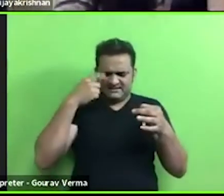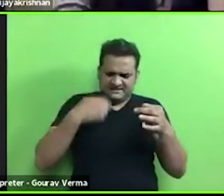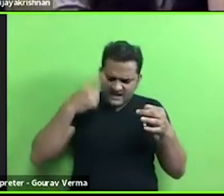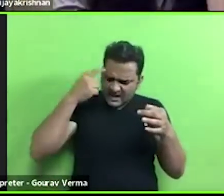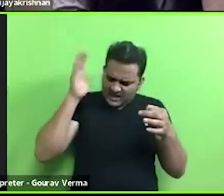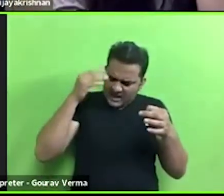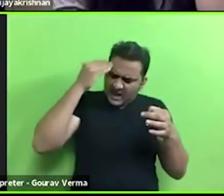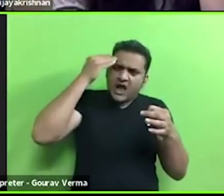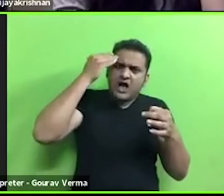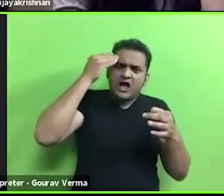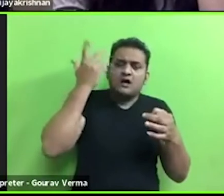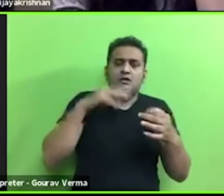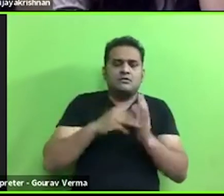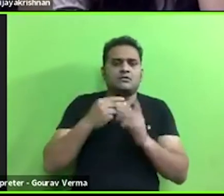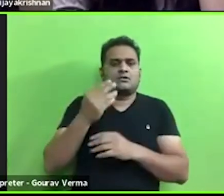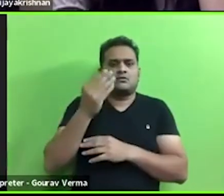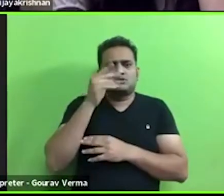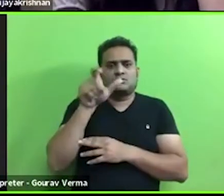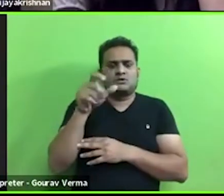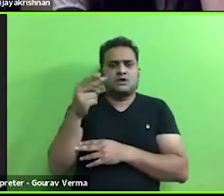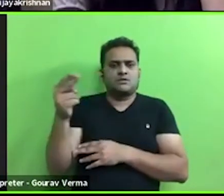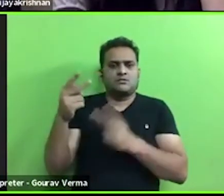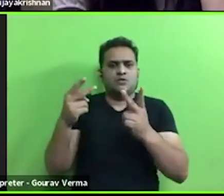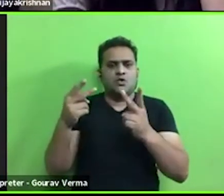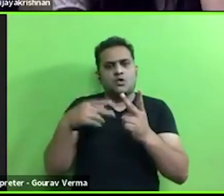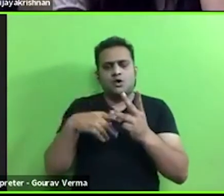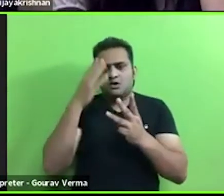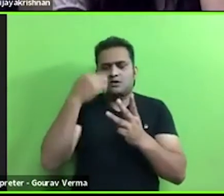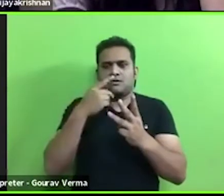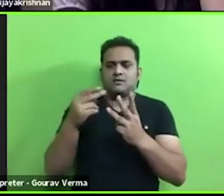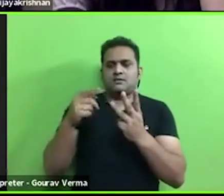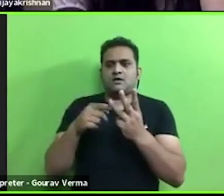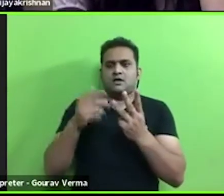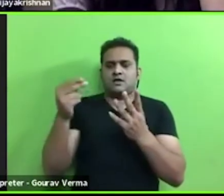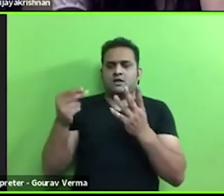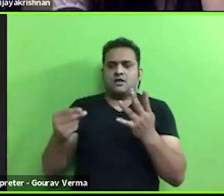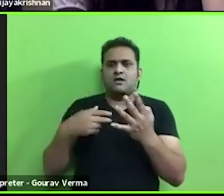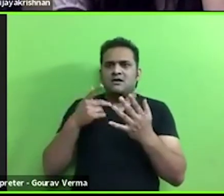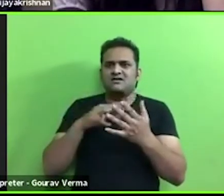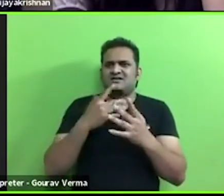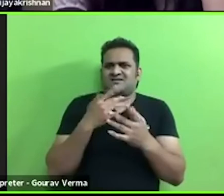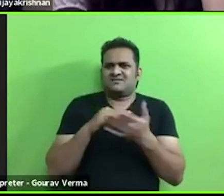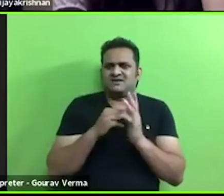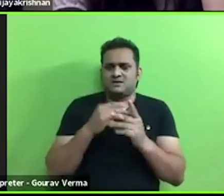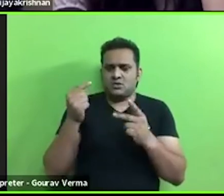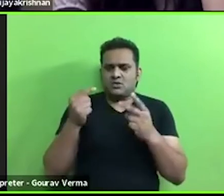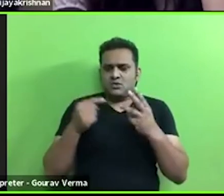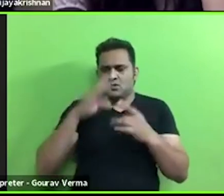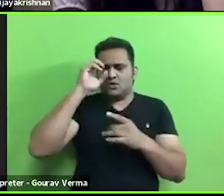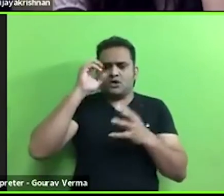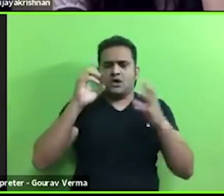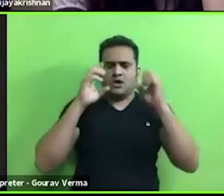immediately want to think of 2 Muslim names or 1 Christian name and say, why are we doing this? What are we trying to protect by doing this? I think it's something